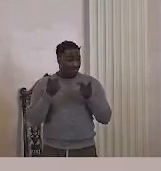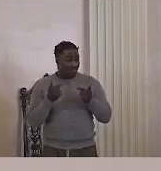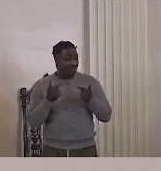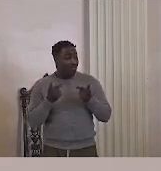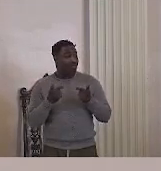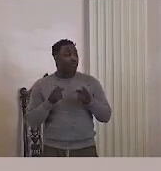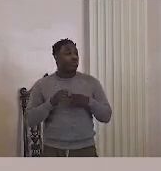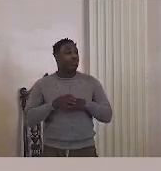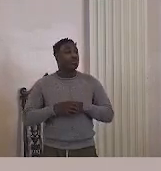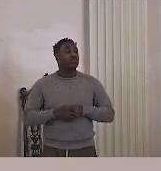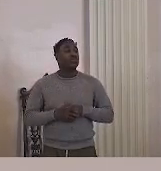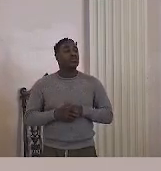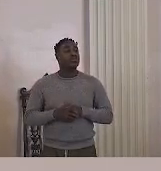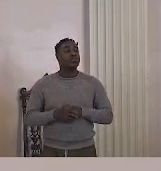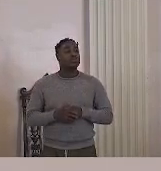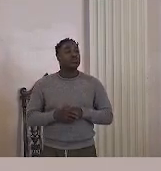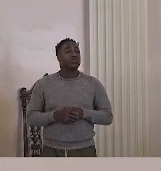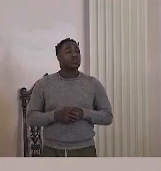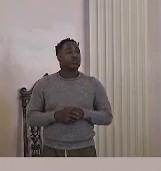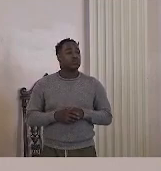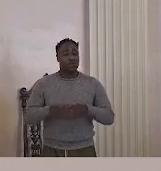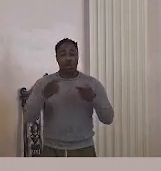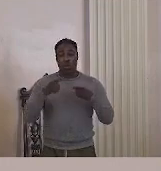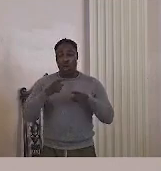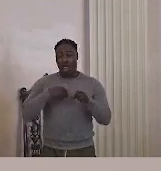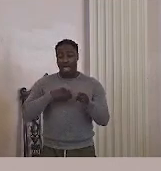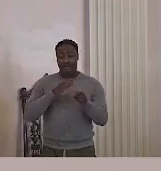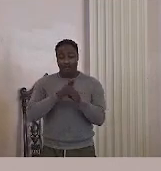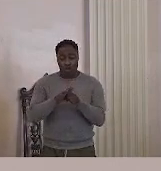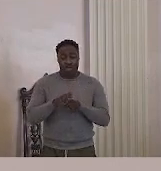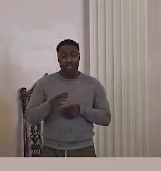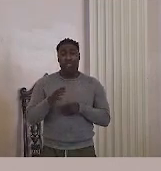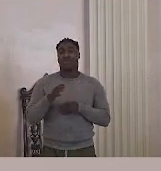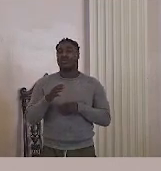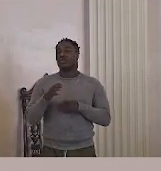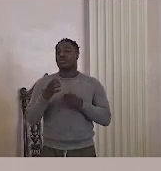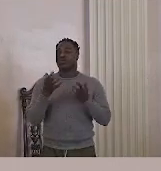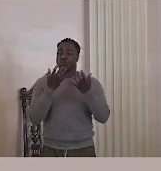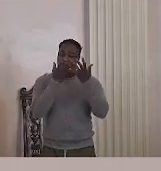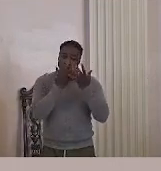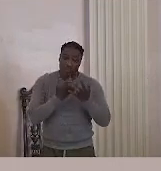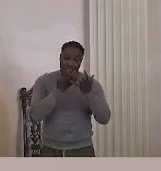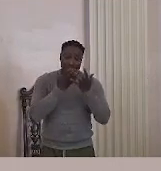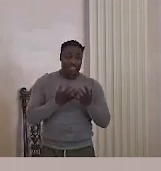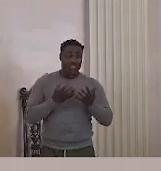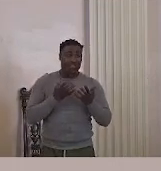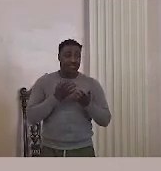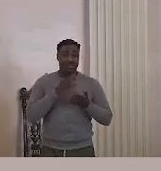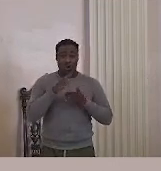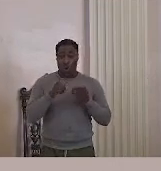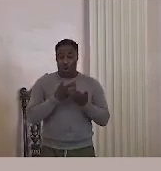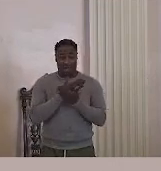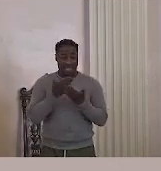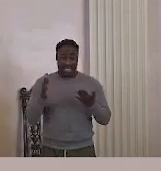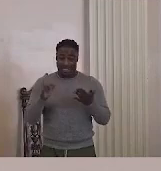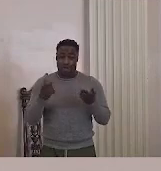whole, while I fully lament and grieve all that is dissolving.